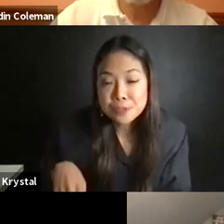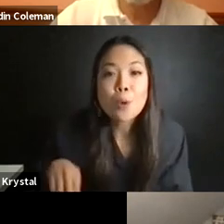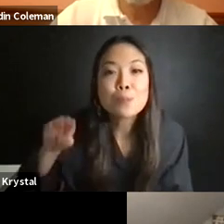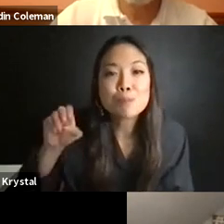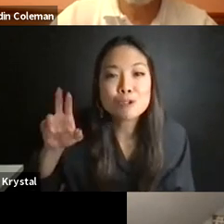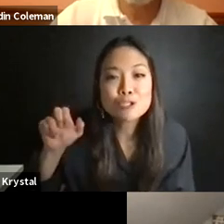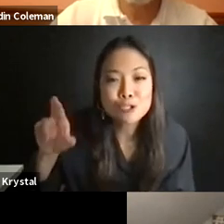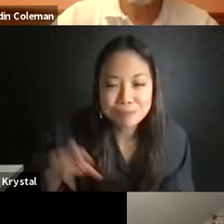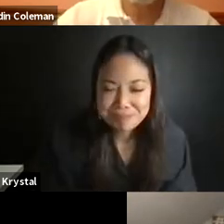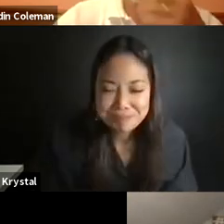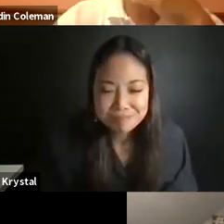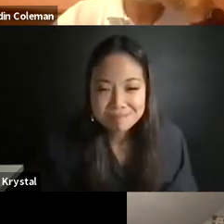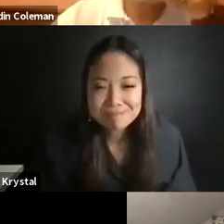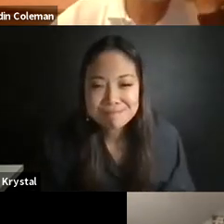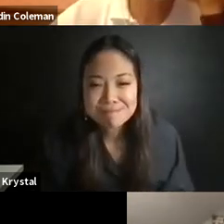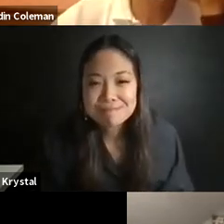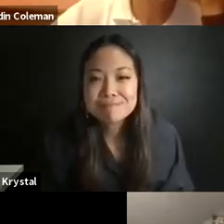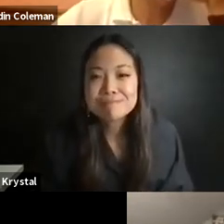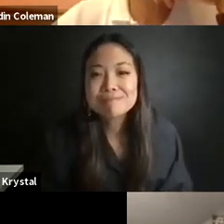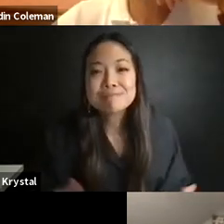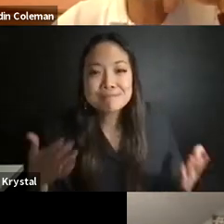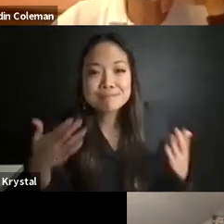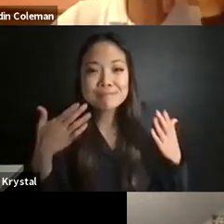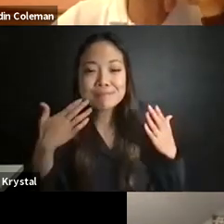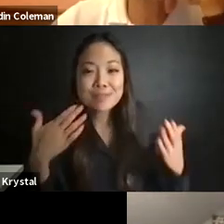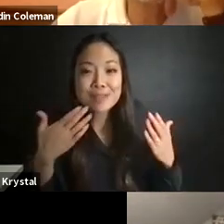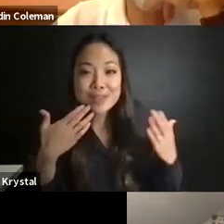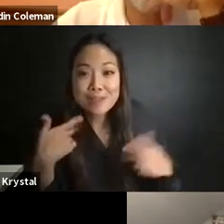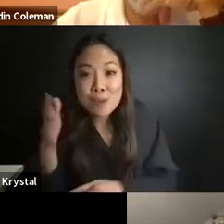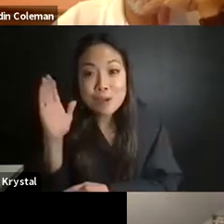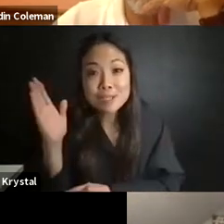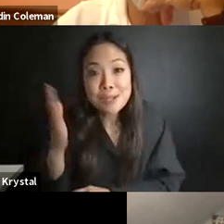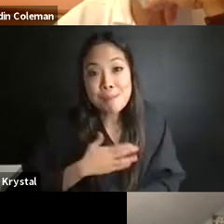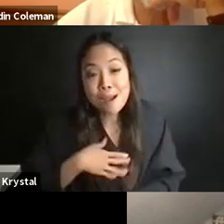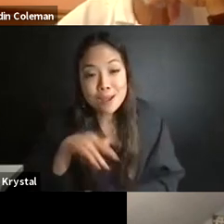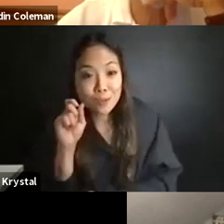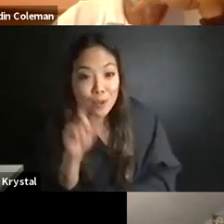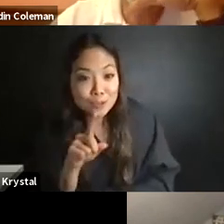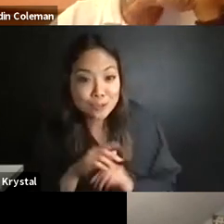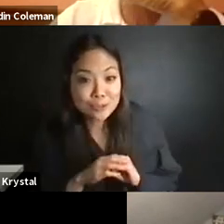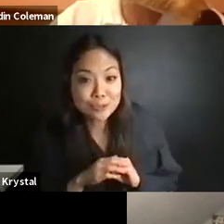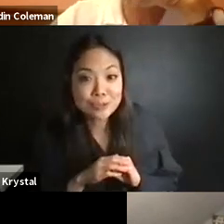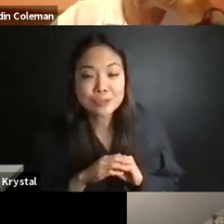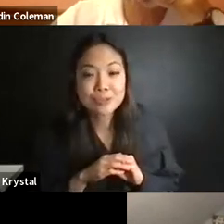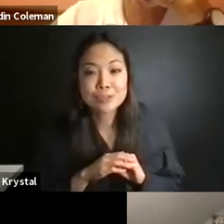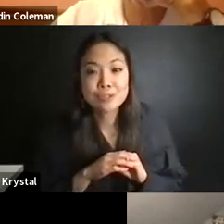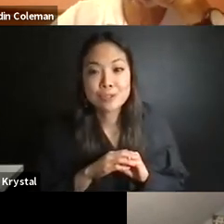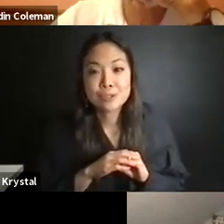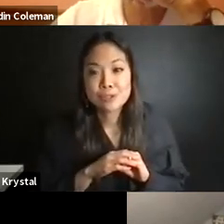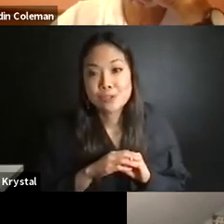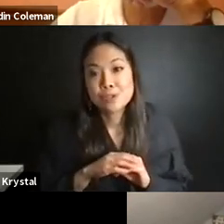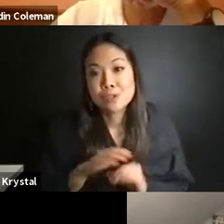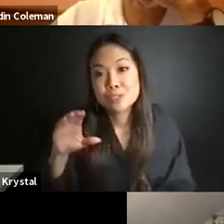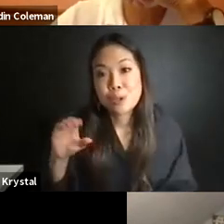hello so um thank you for the presentation and my first question is um who are the team members on the code of